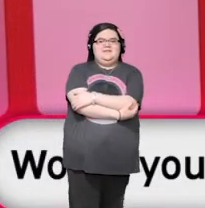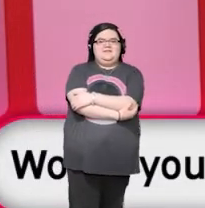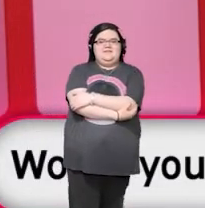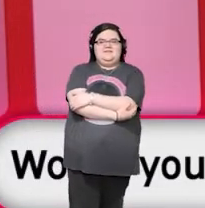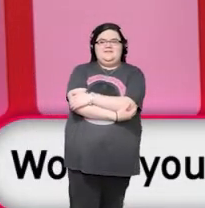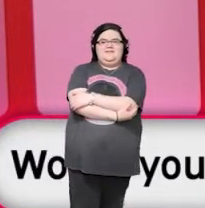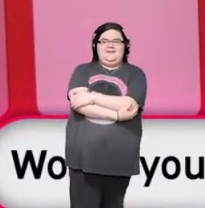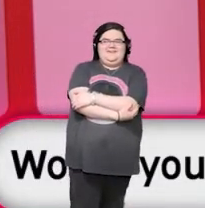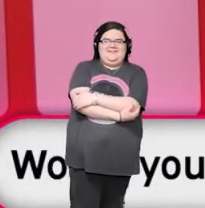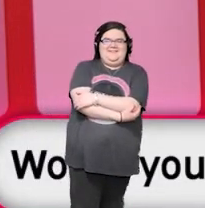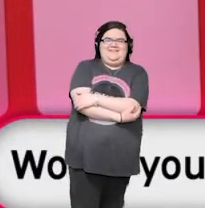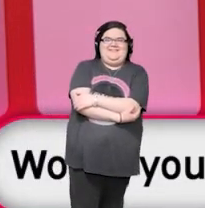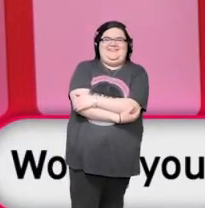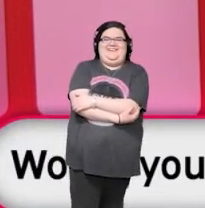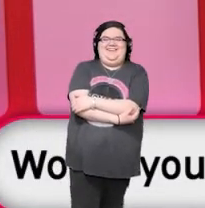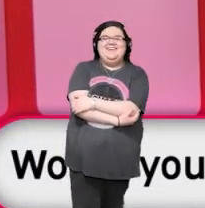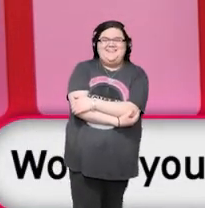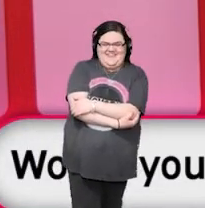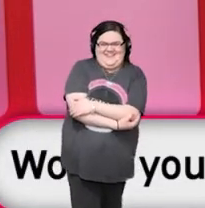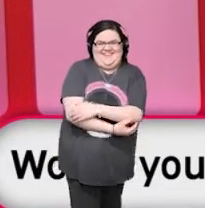was coming as hell.